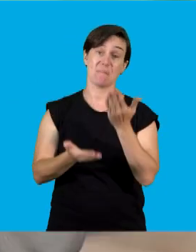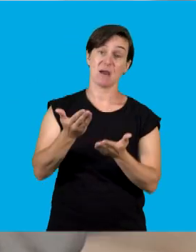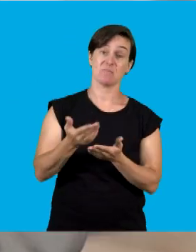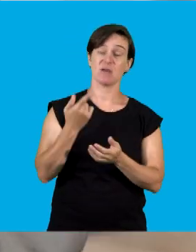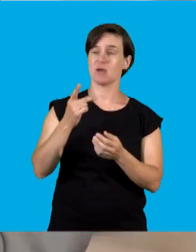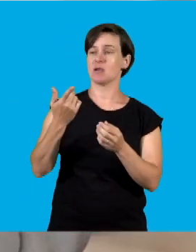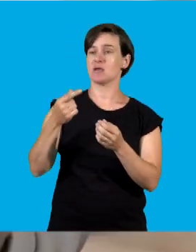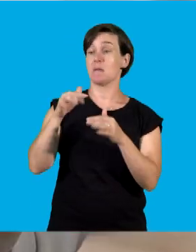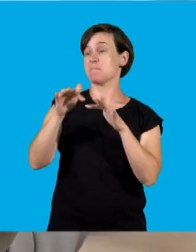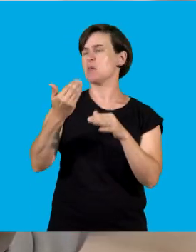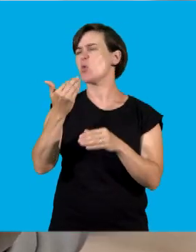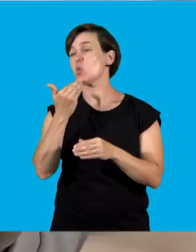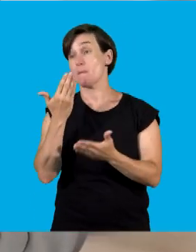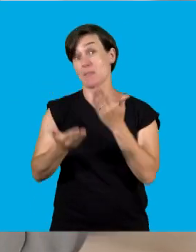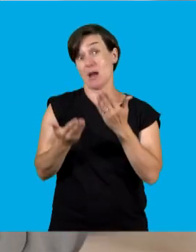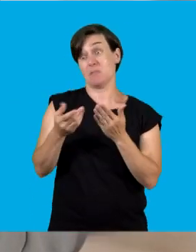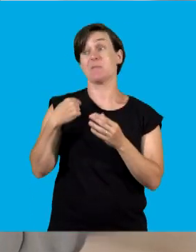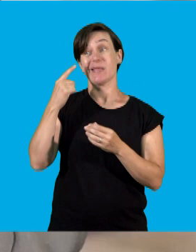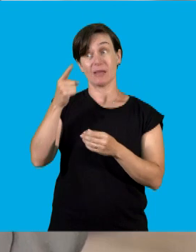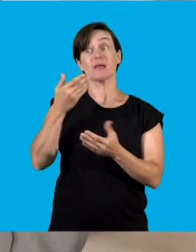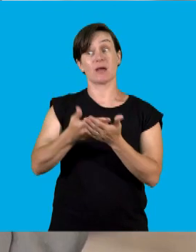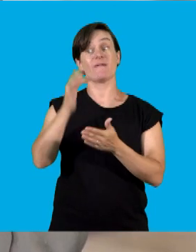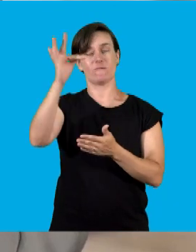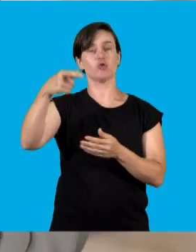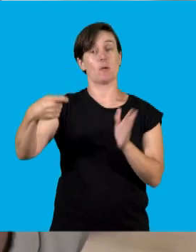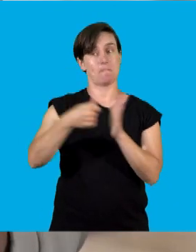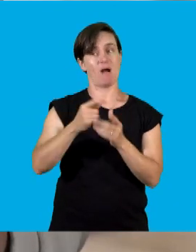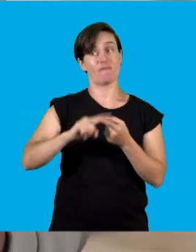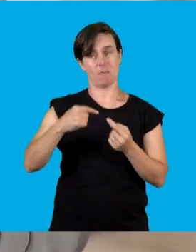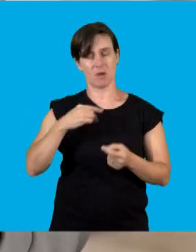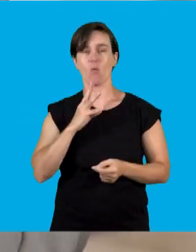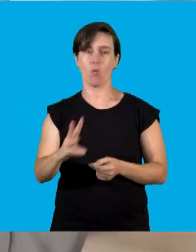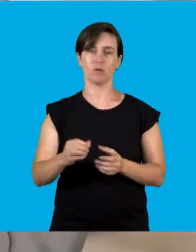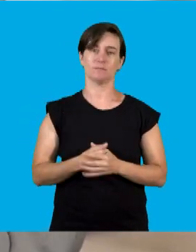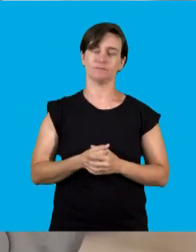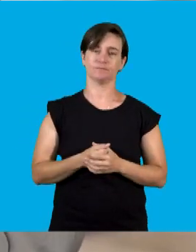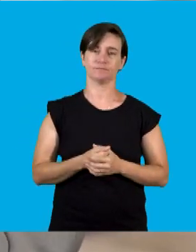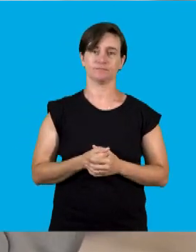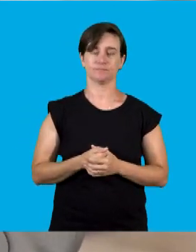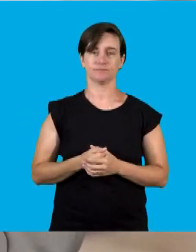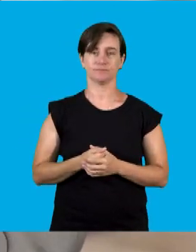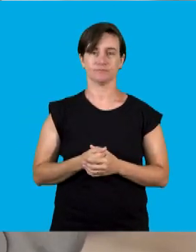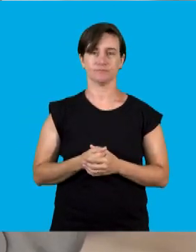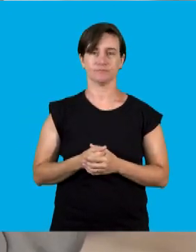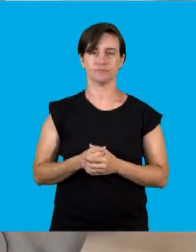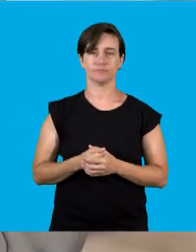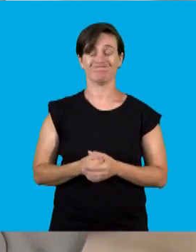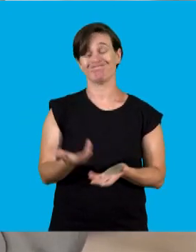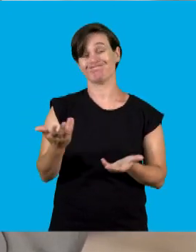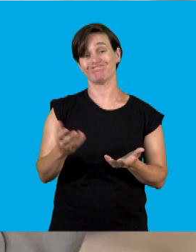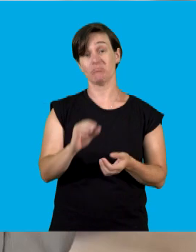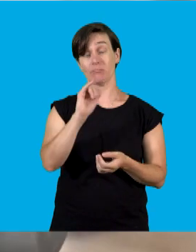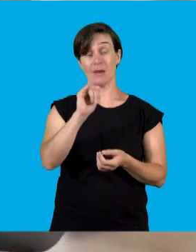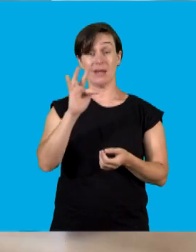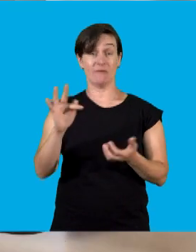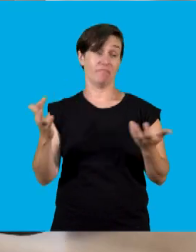market or your potential target market, basically. So it needs to help you. It needs to give you that information, because if you